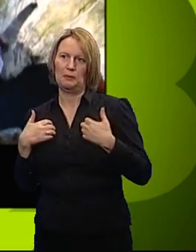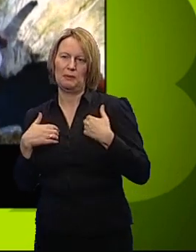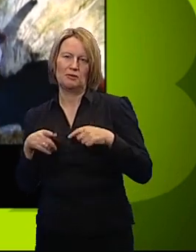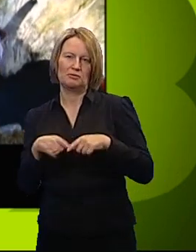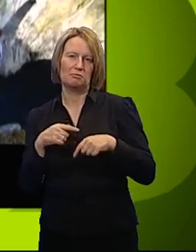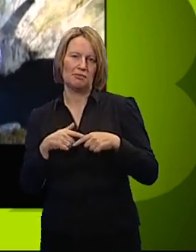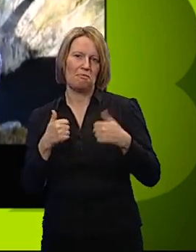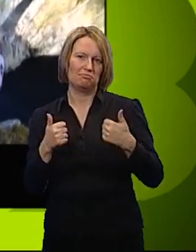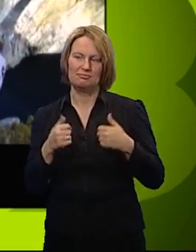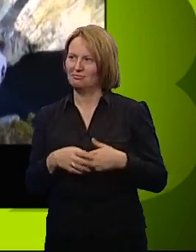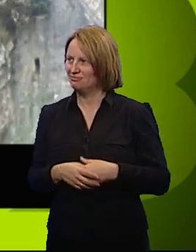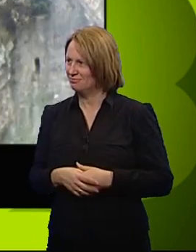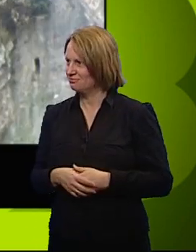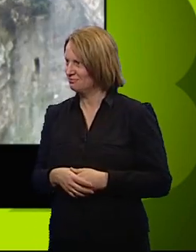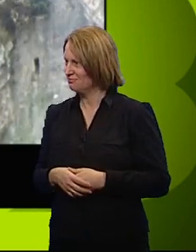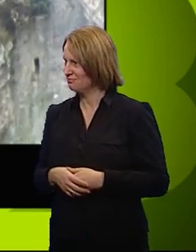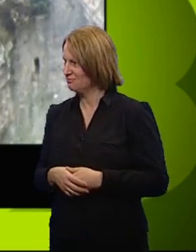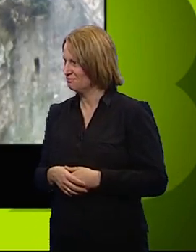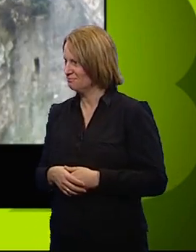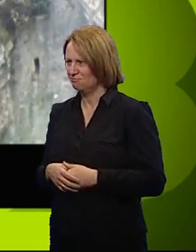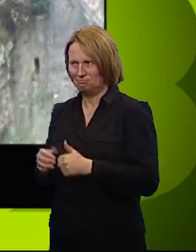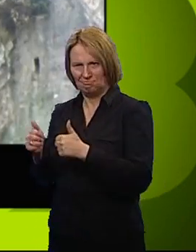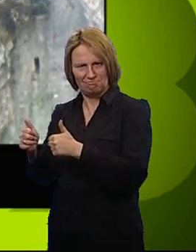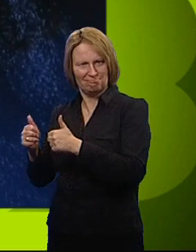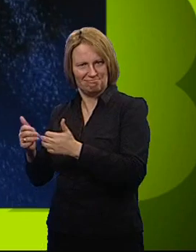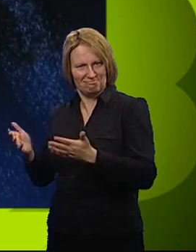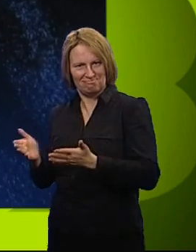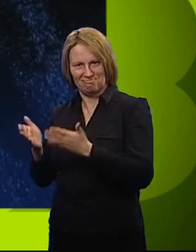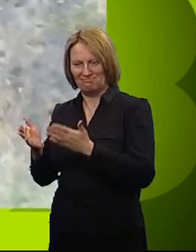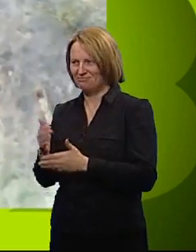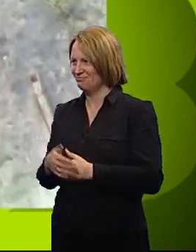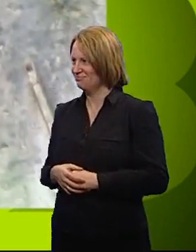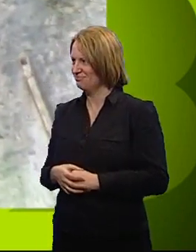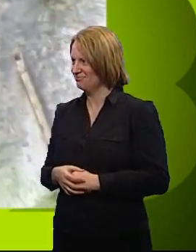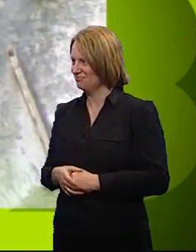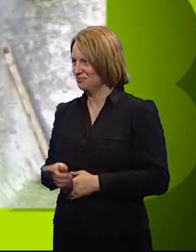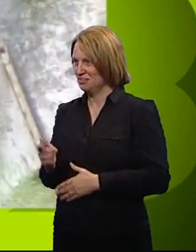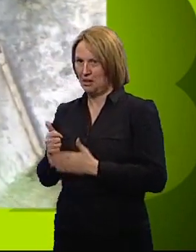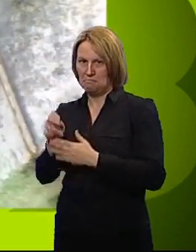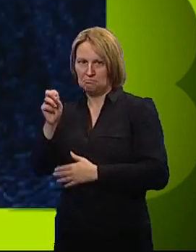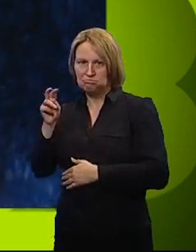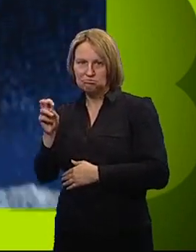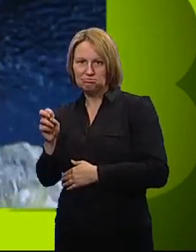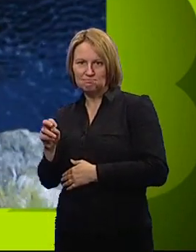bit scared and a little bit excited at the same time. Well done. Oh, good